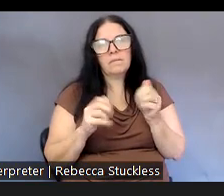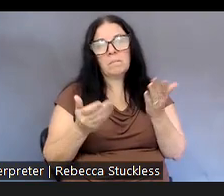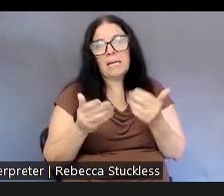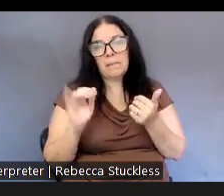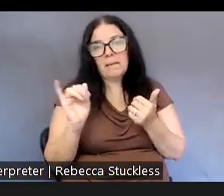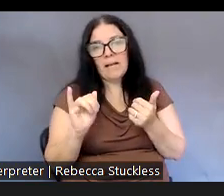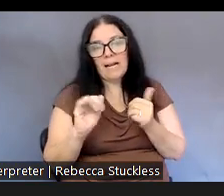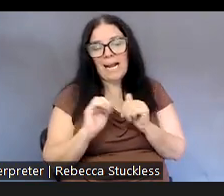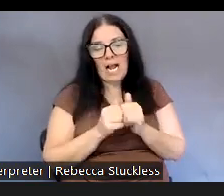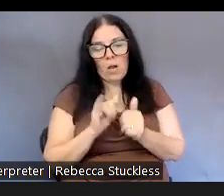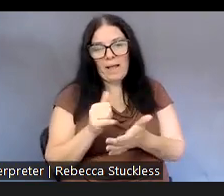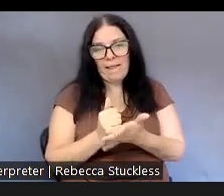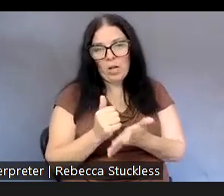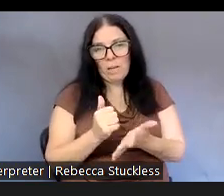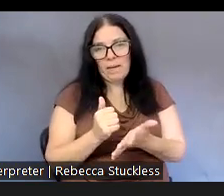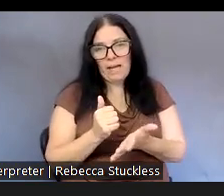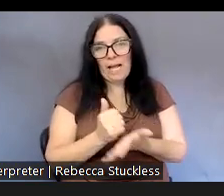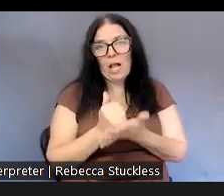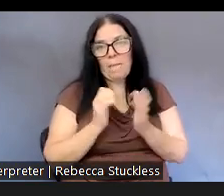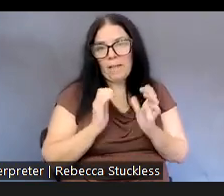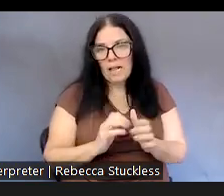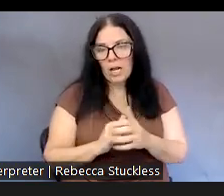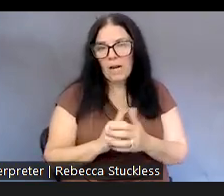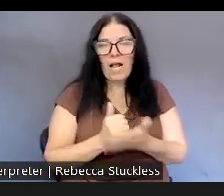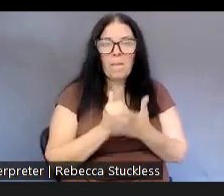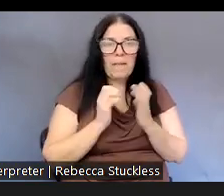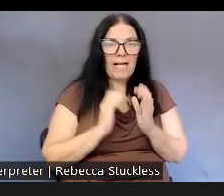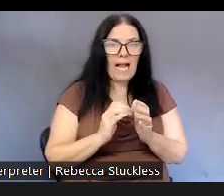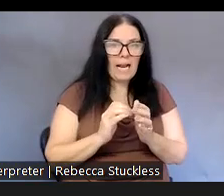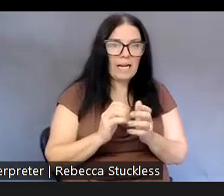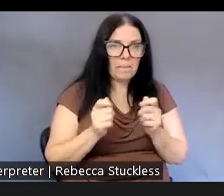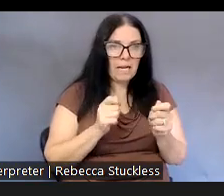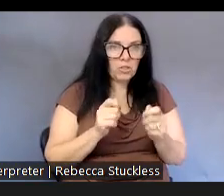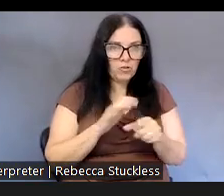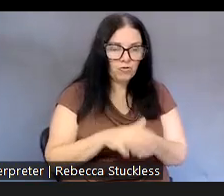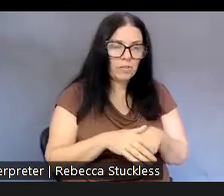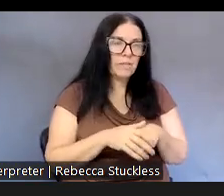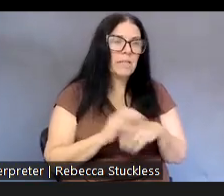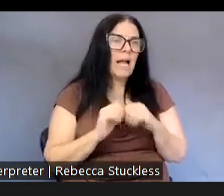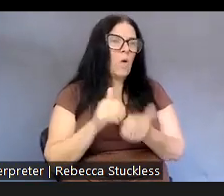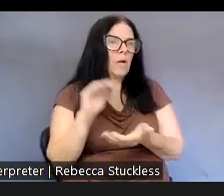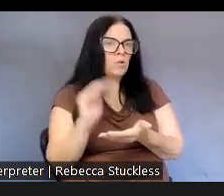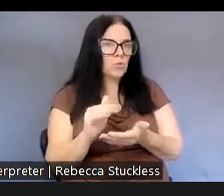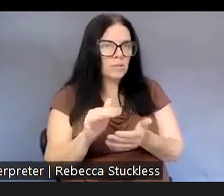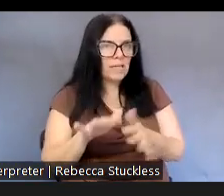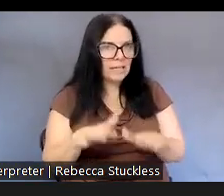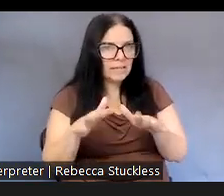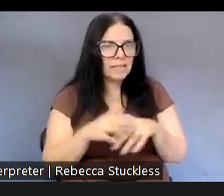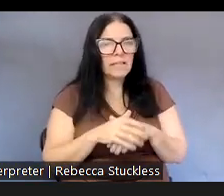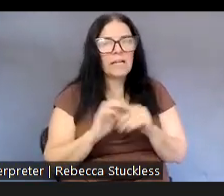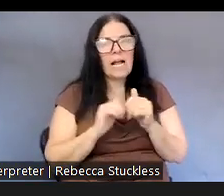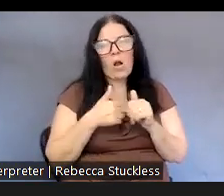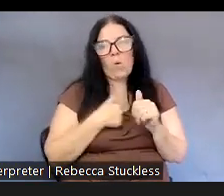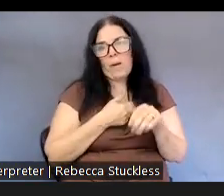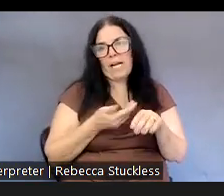the therapy helping the client or customer manage stress, reduce anxiety, increase active